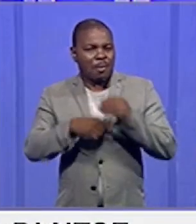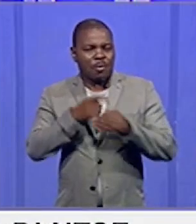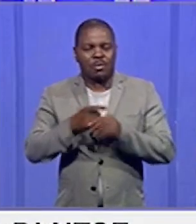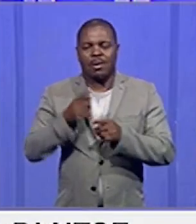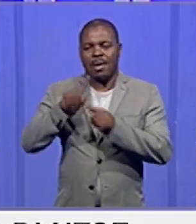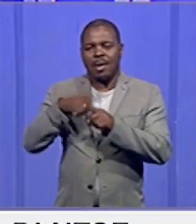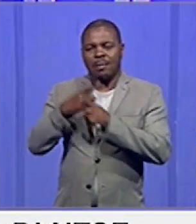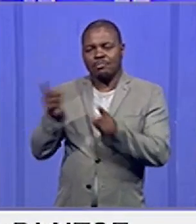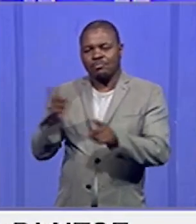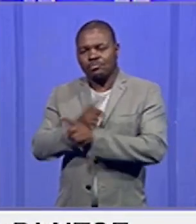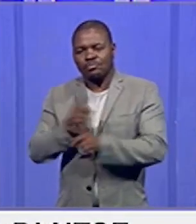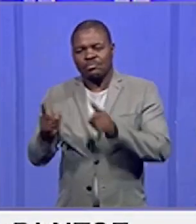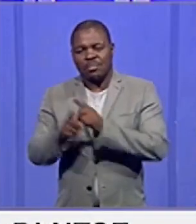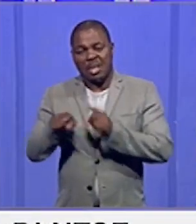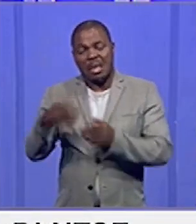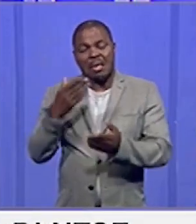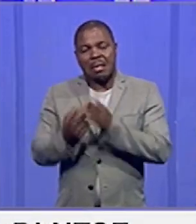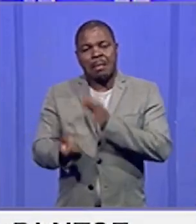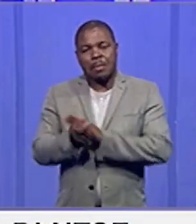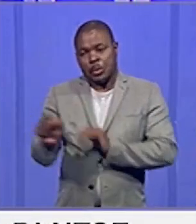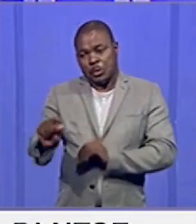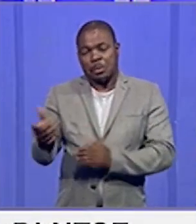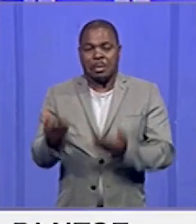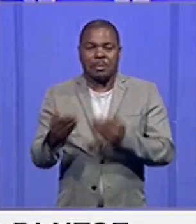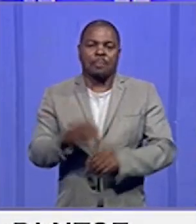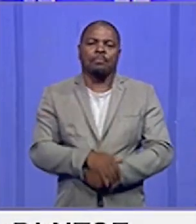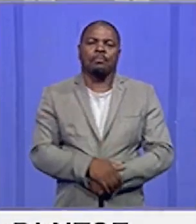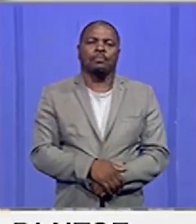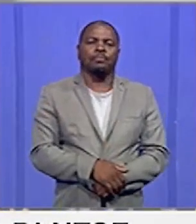kabinete ho kanang ha etsahala haufinyana.